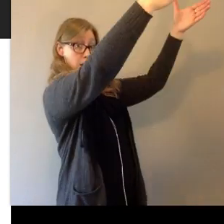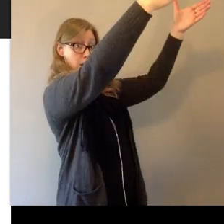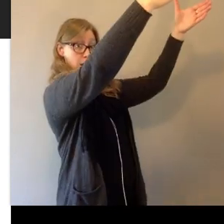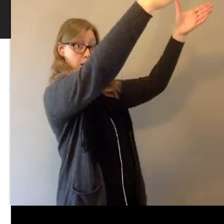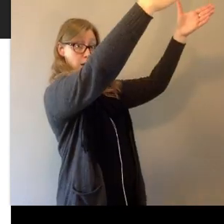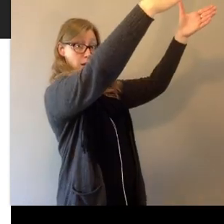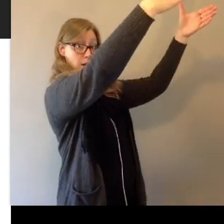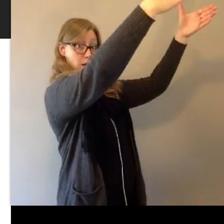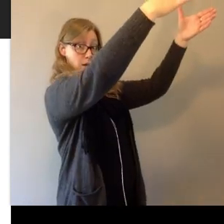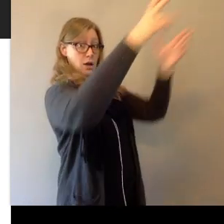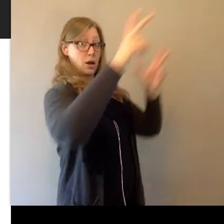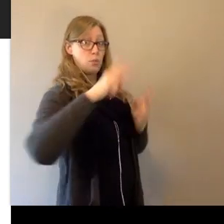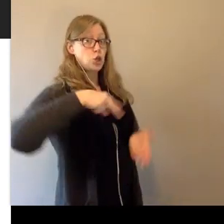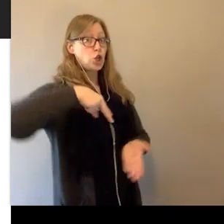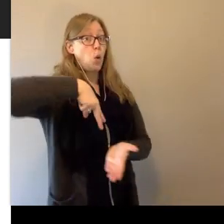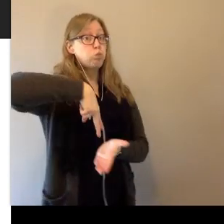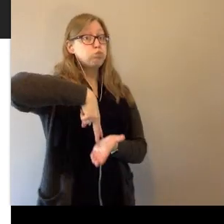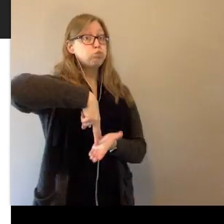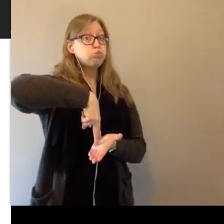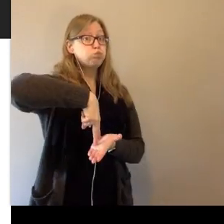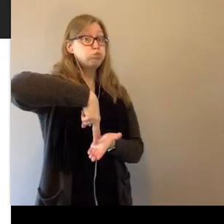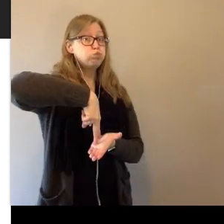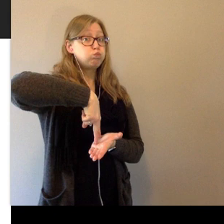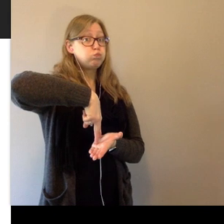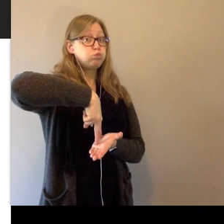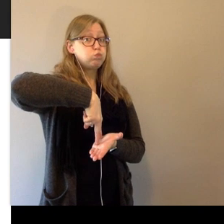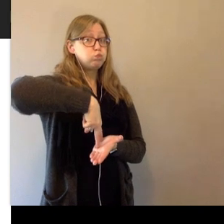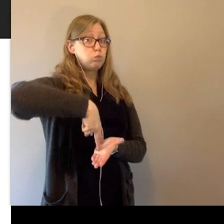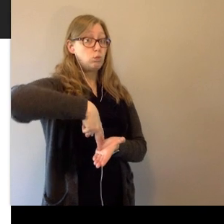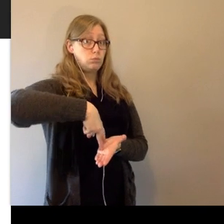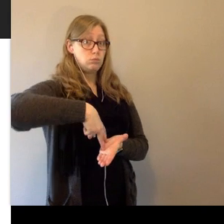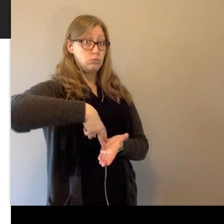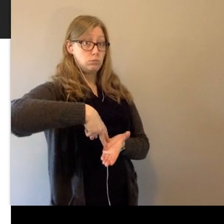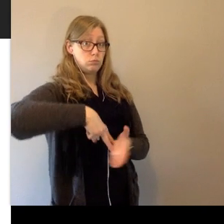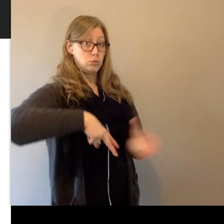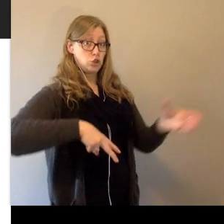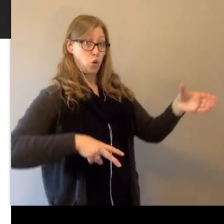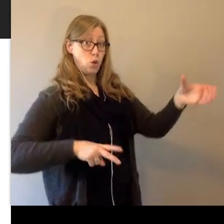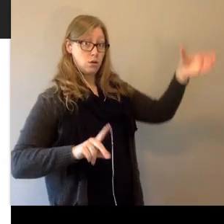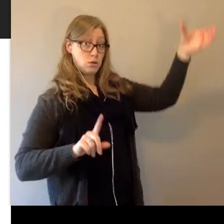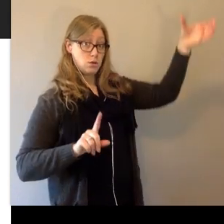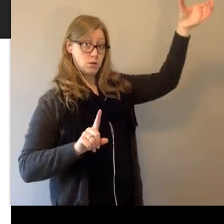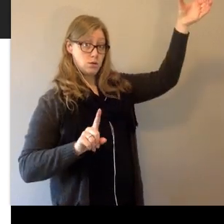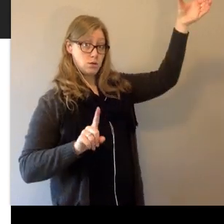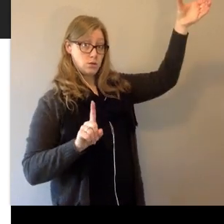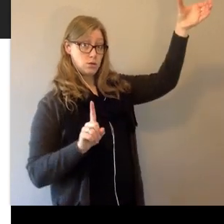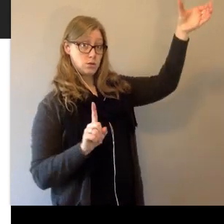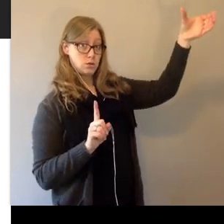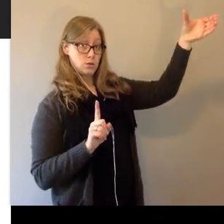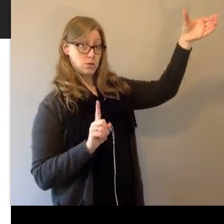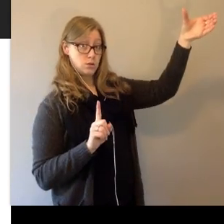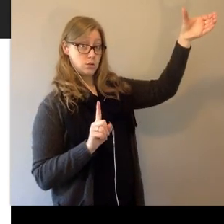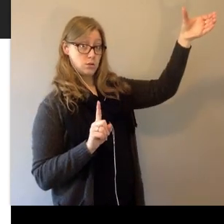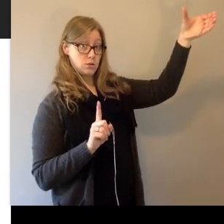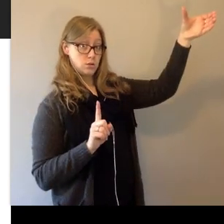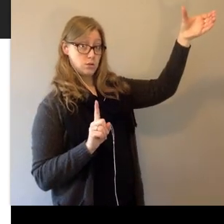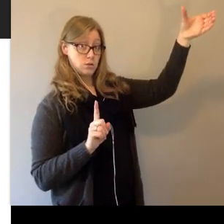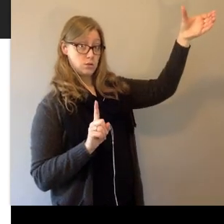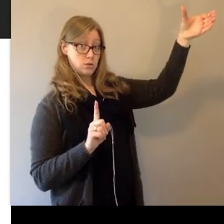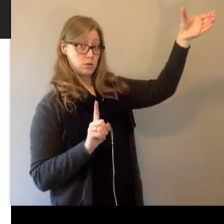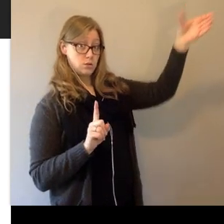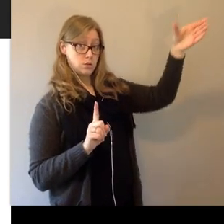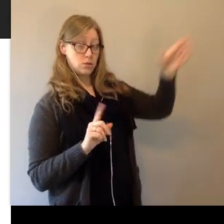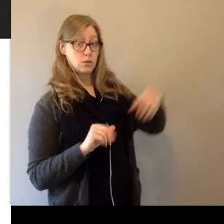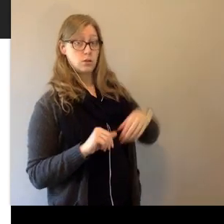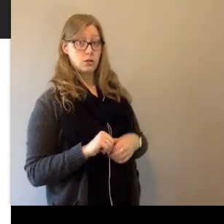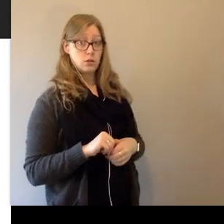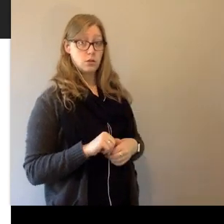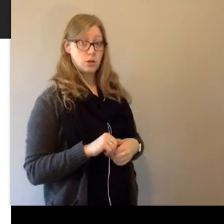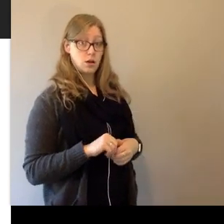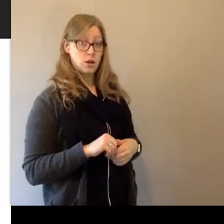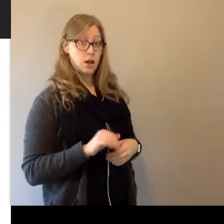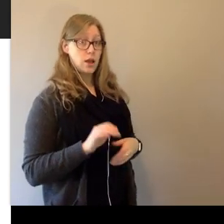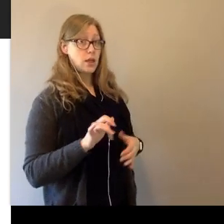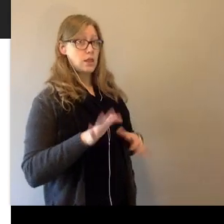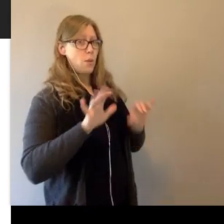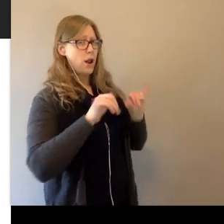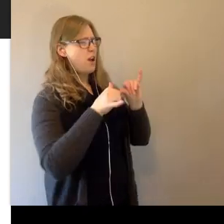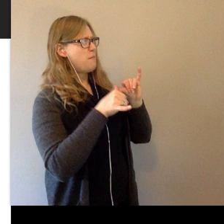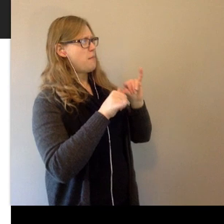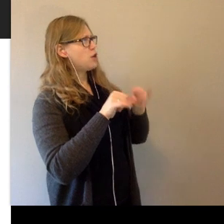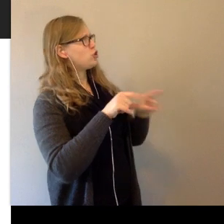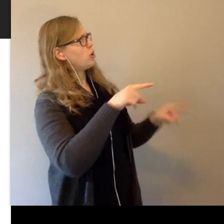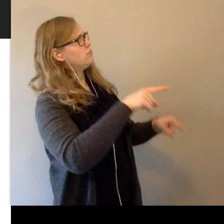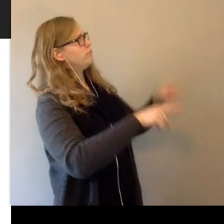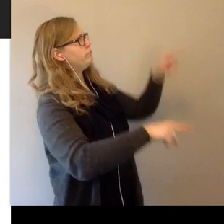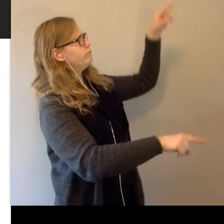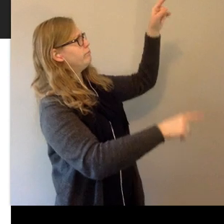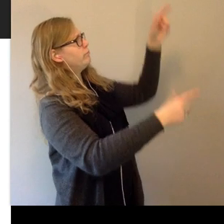would be down here at that vertex where you have 41 degrees. And they want to measure how tall this building is. This